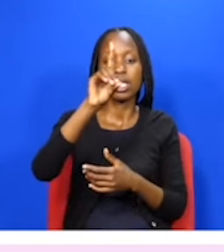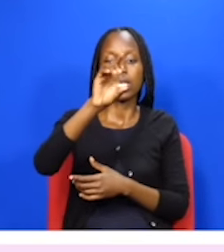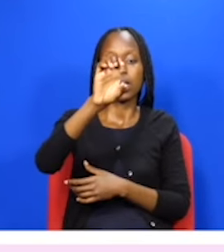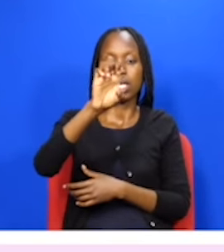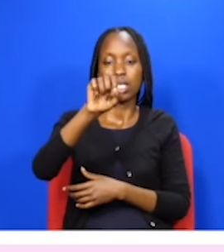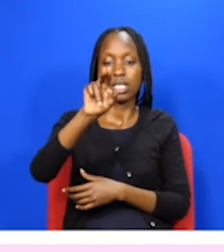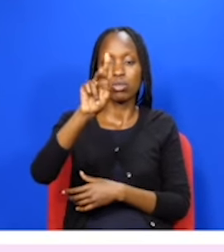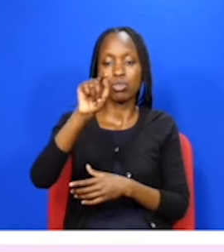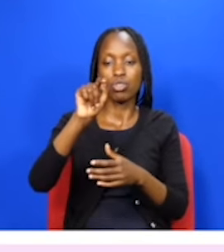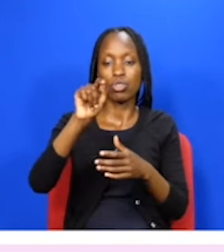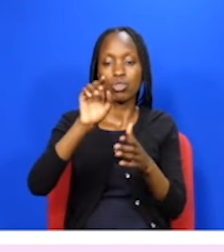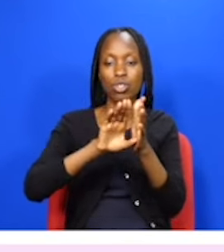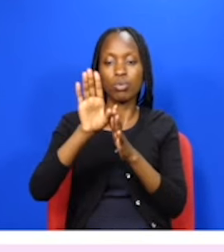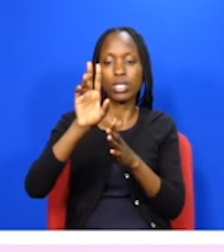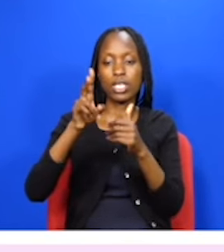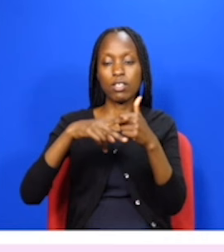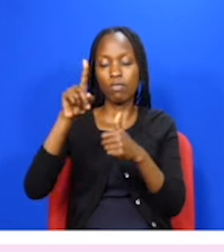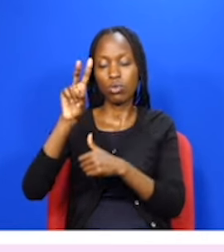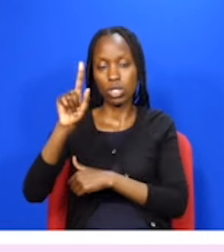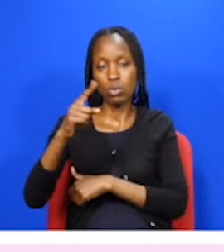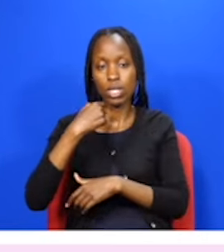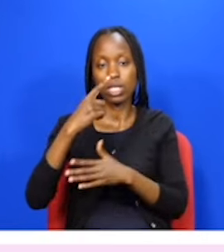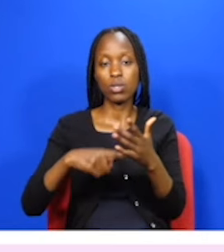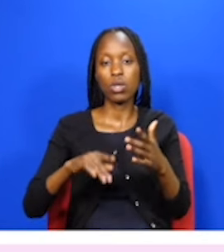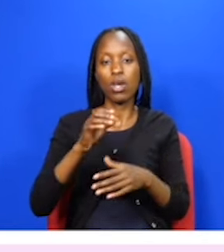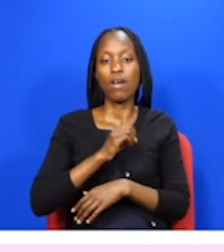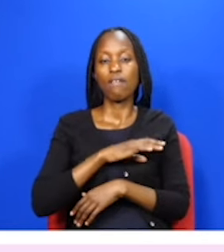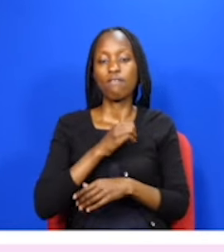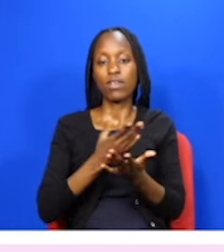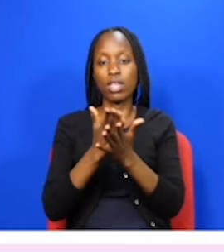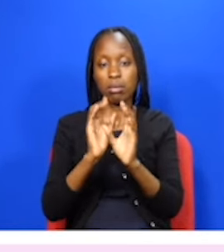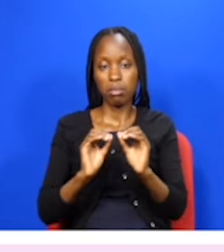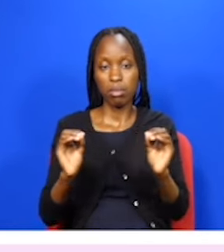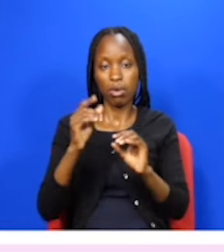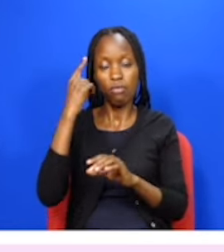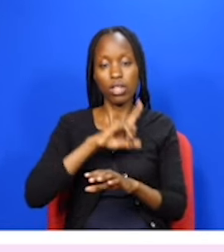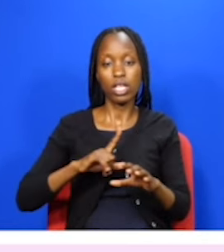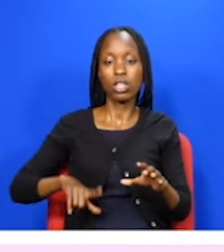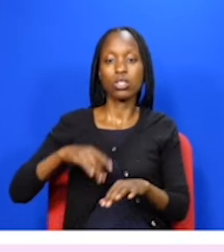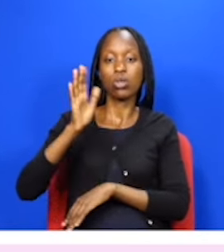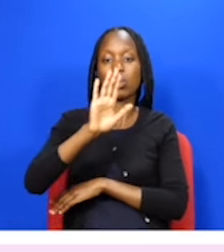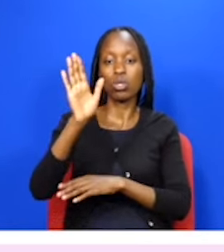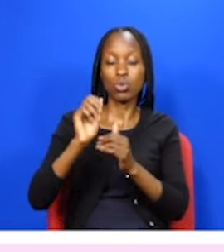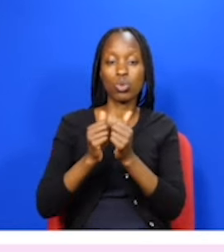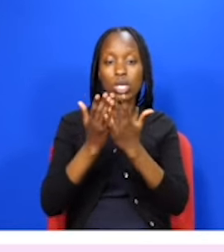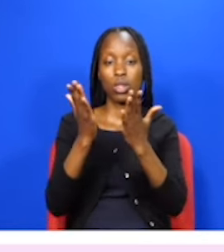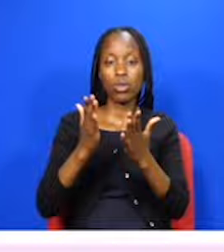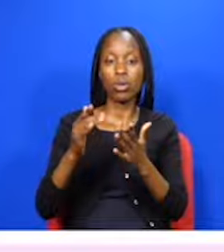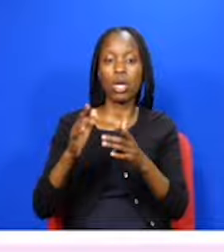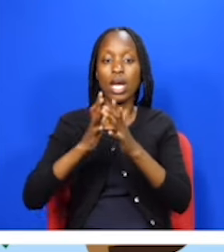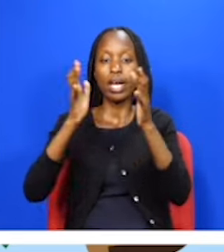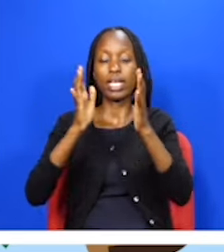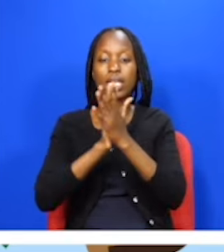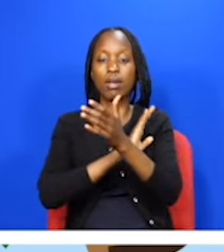chapter 7, verse 21. It says, "You will not be afraid of them, for the Lord your God is among you, a great and powerful